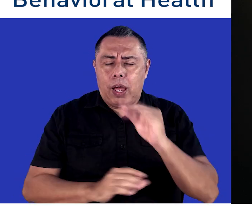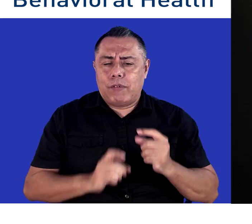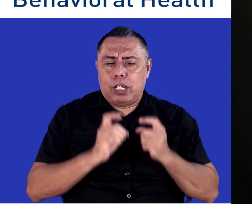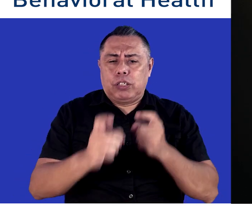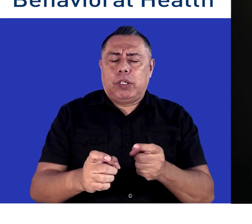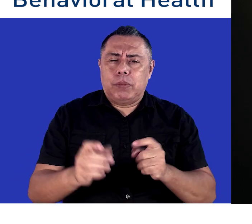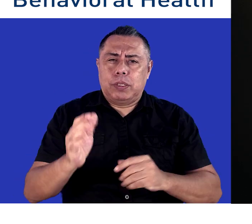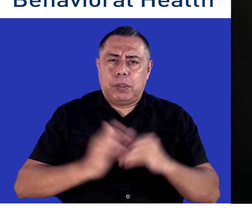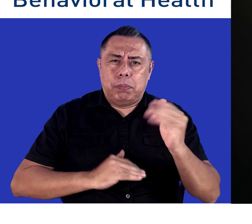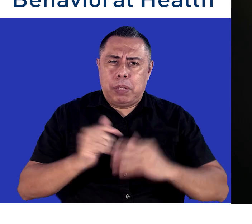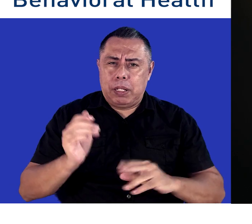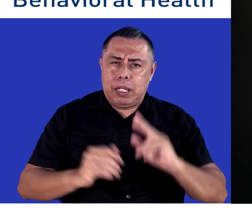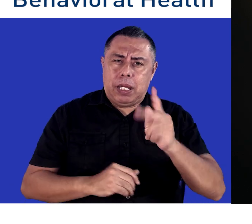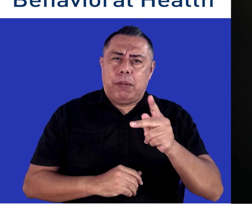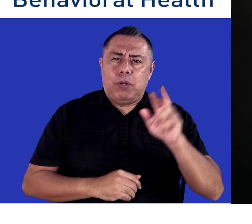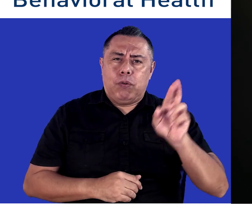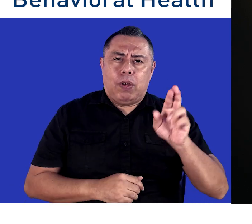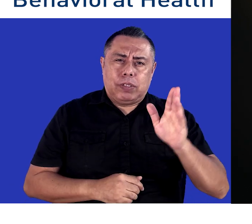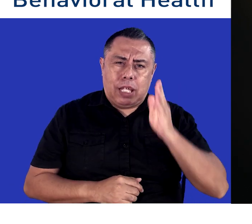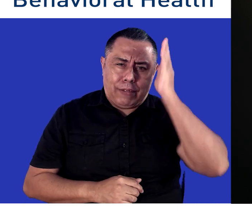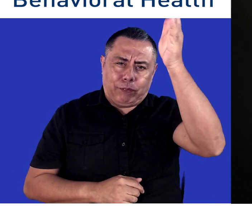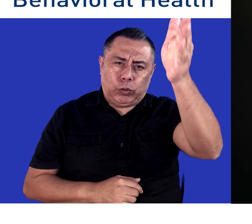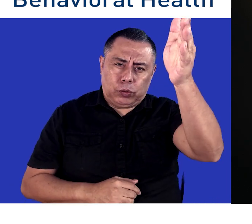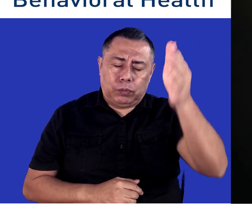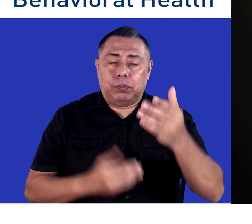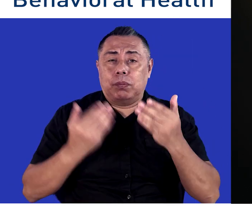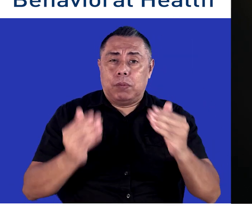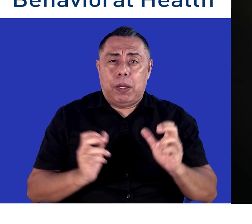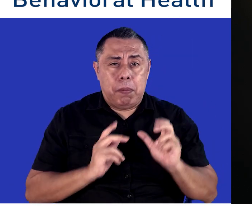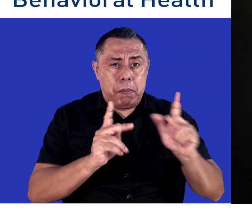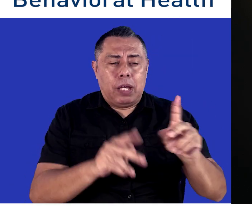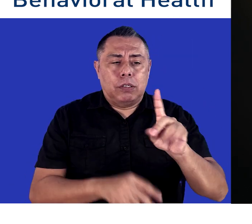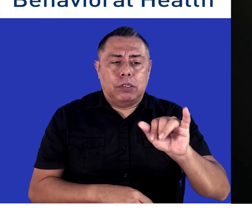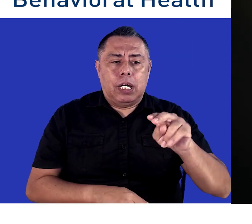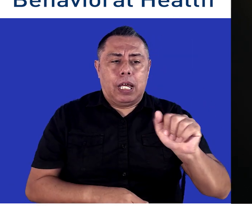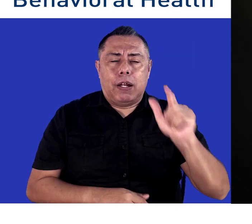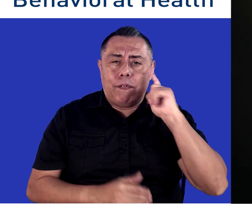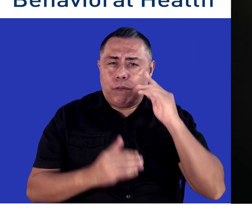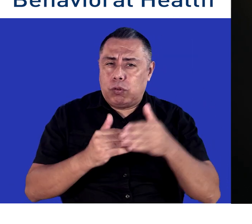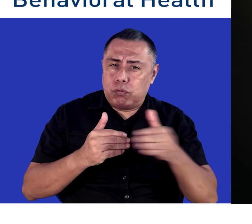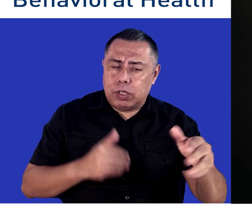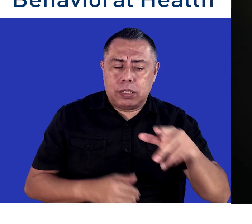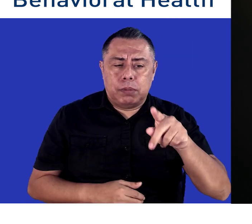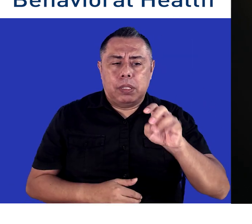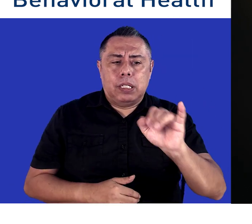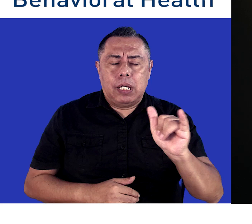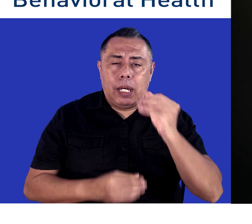thrive and contribute to building Riverside County's future. I now return you to Diana for the rest of the PEI